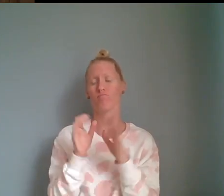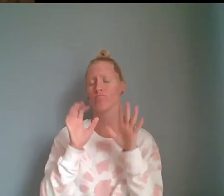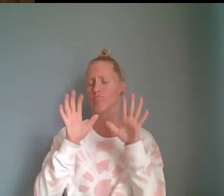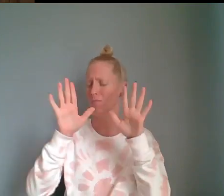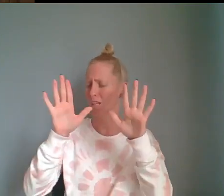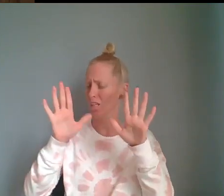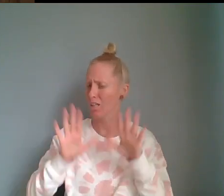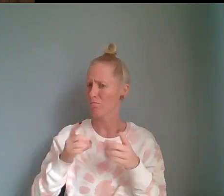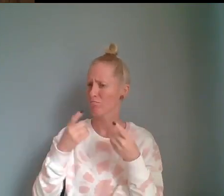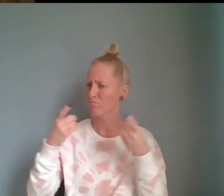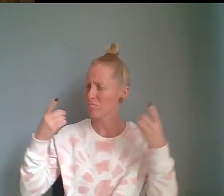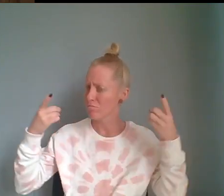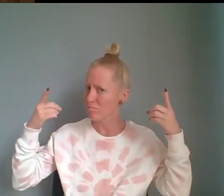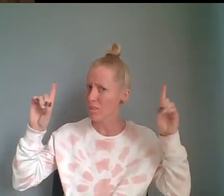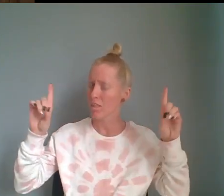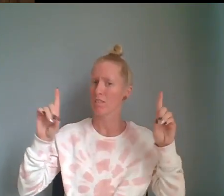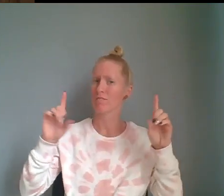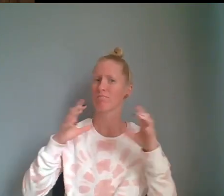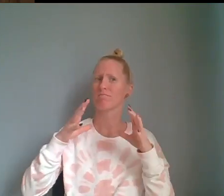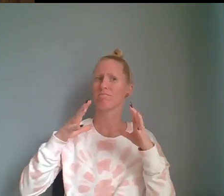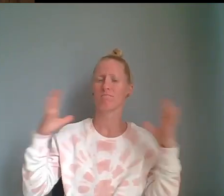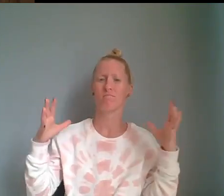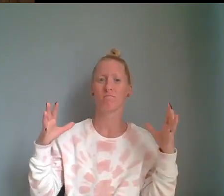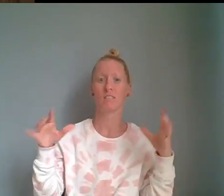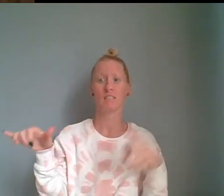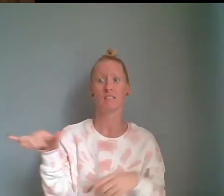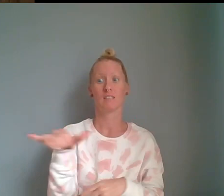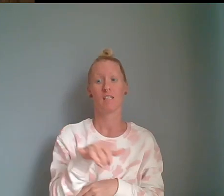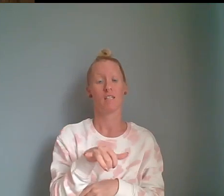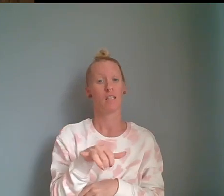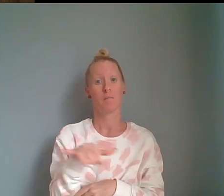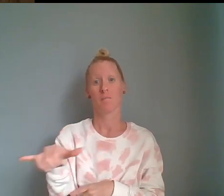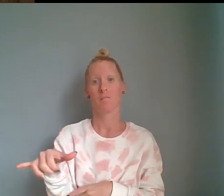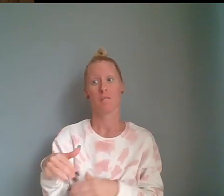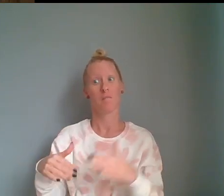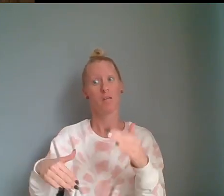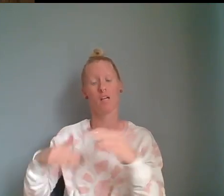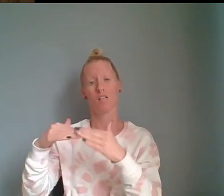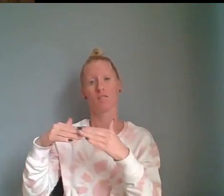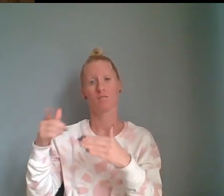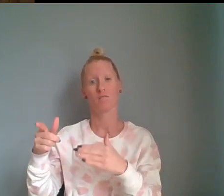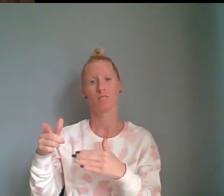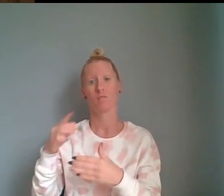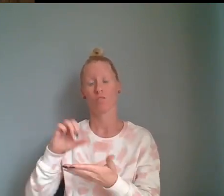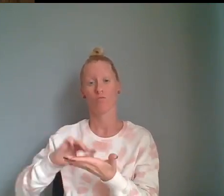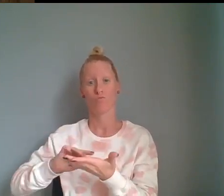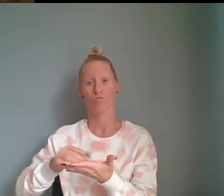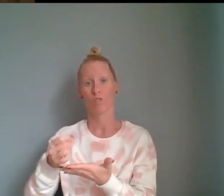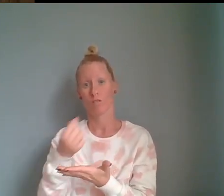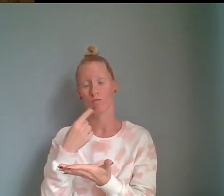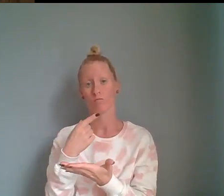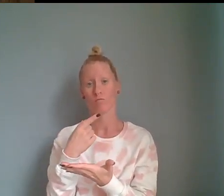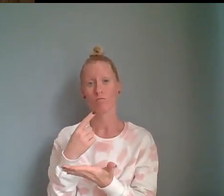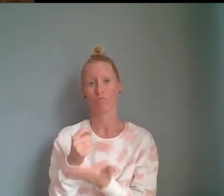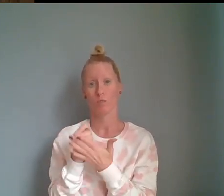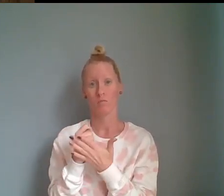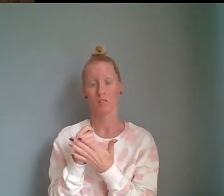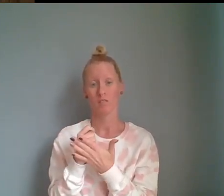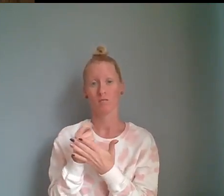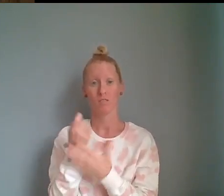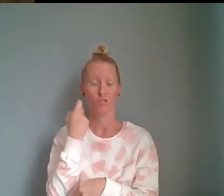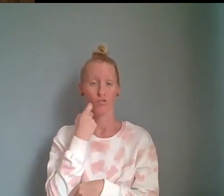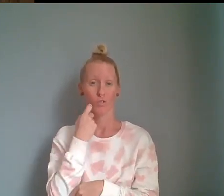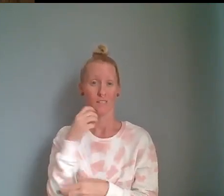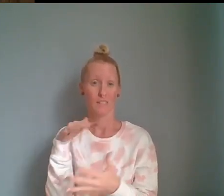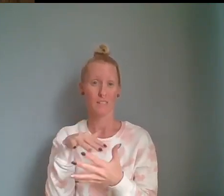effective and as effective in some ways as the the drug treatments. So this is a recent study